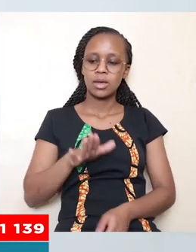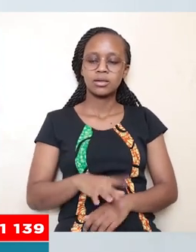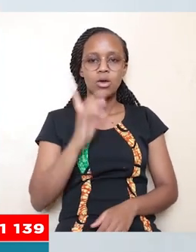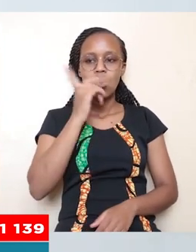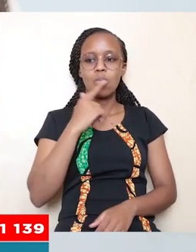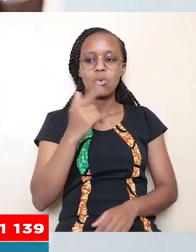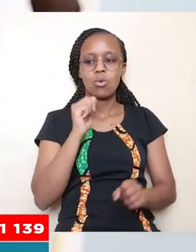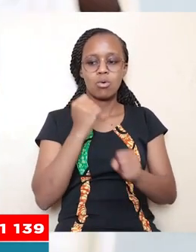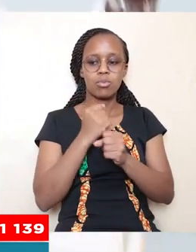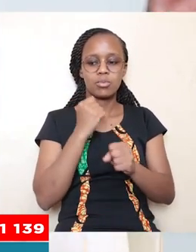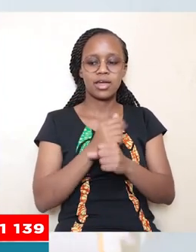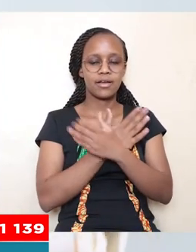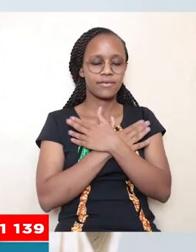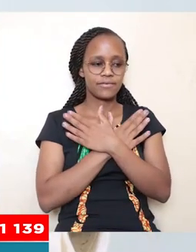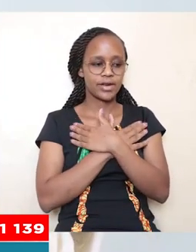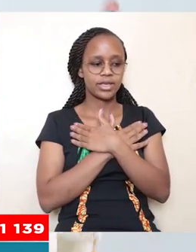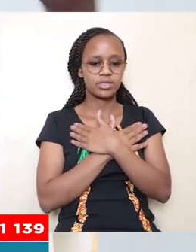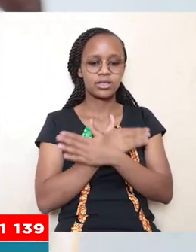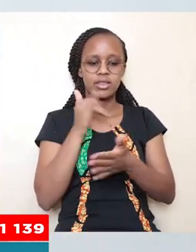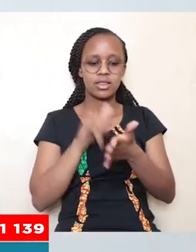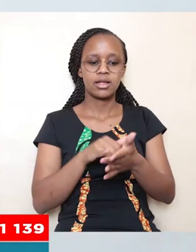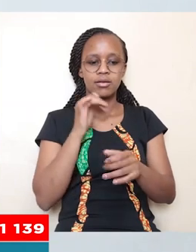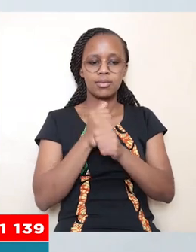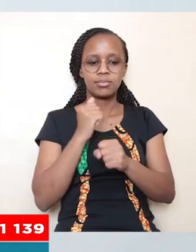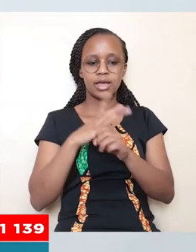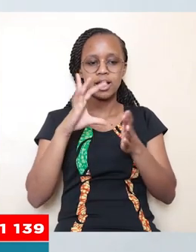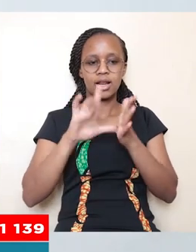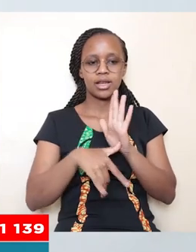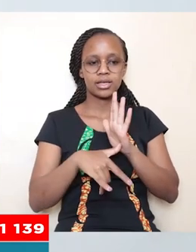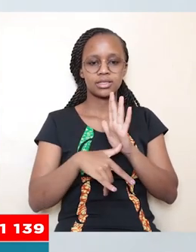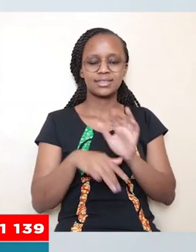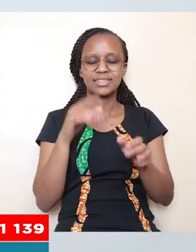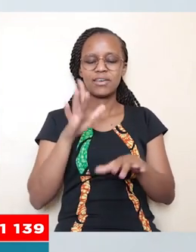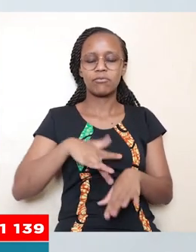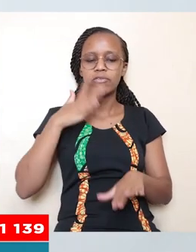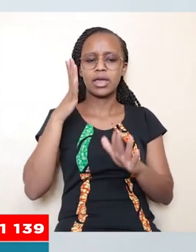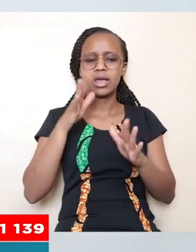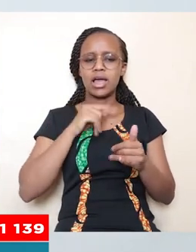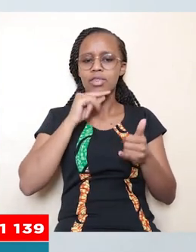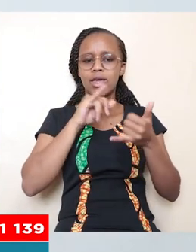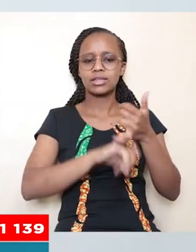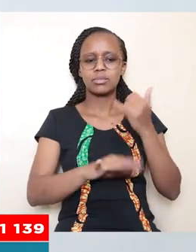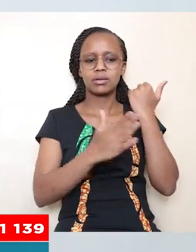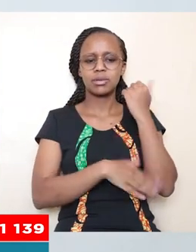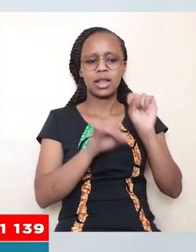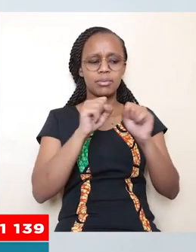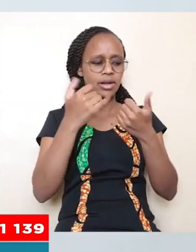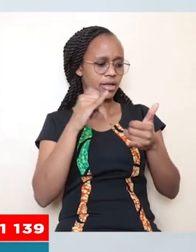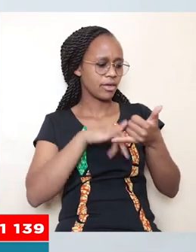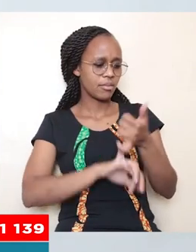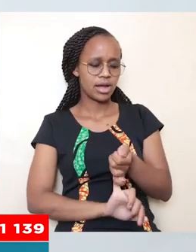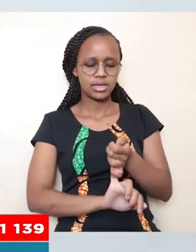who can form some friendships that can make them later devalue their husbands and maybe even break their